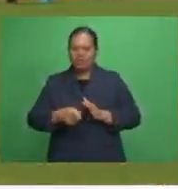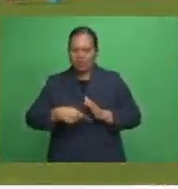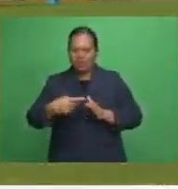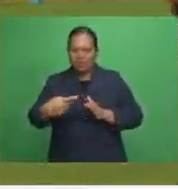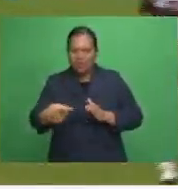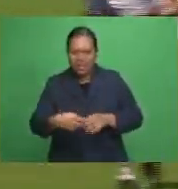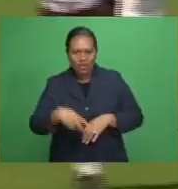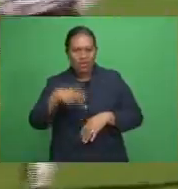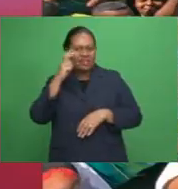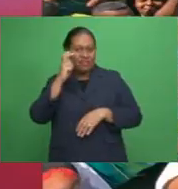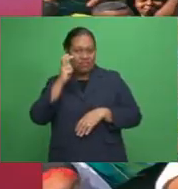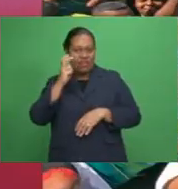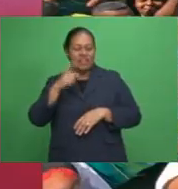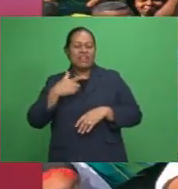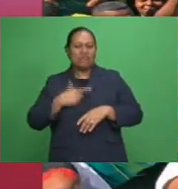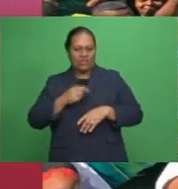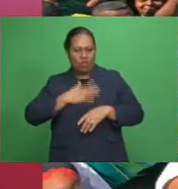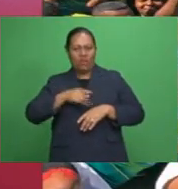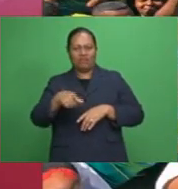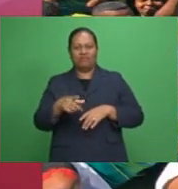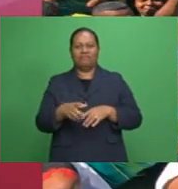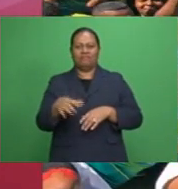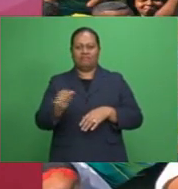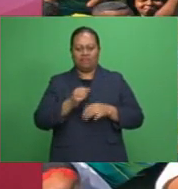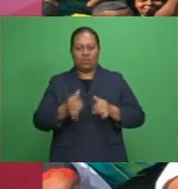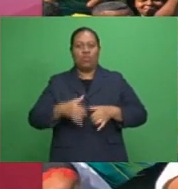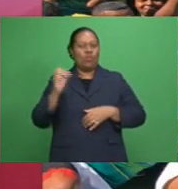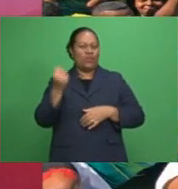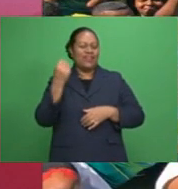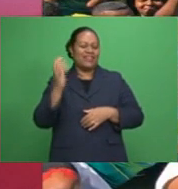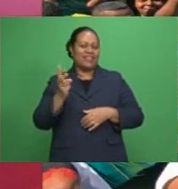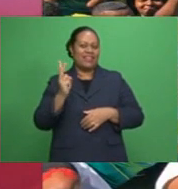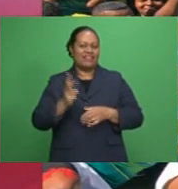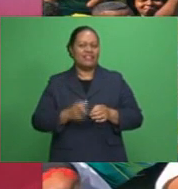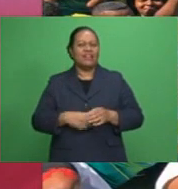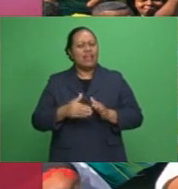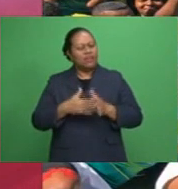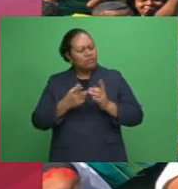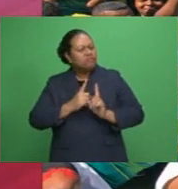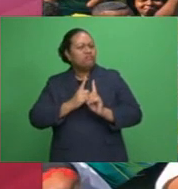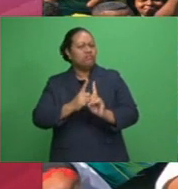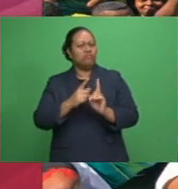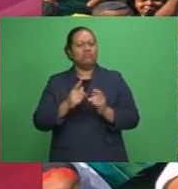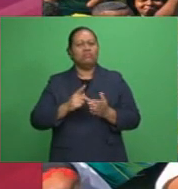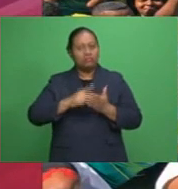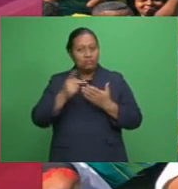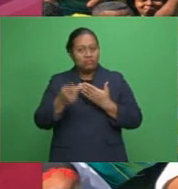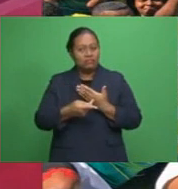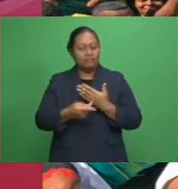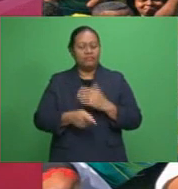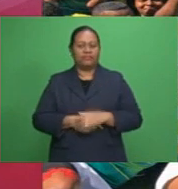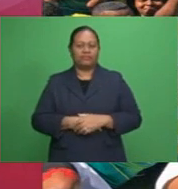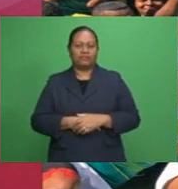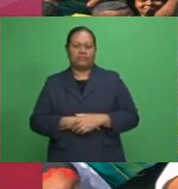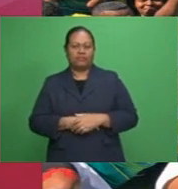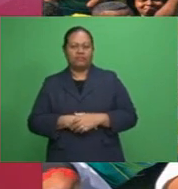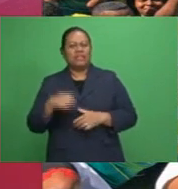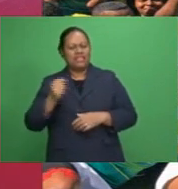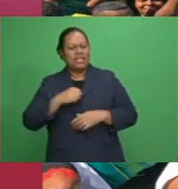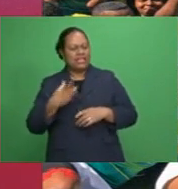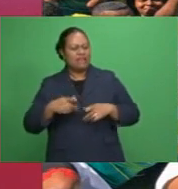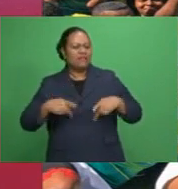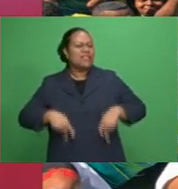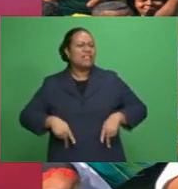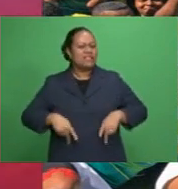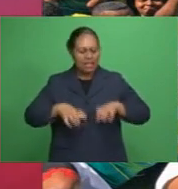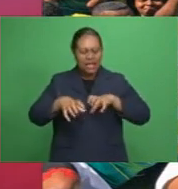their title. It's a regime that they have to follow. They have been following, and there's a lot of physical activities going on.